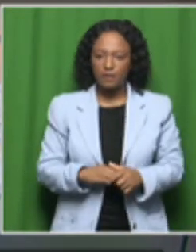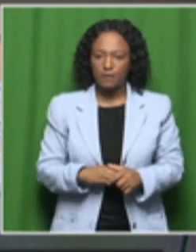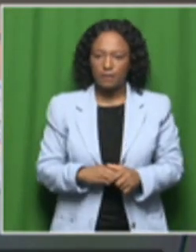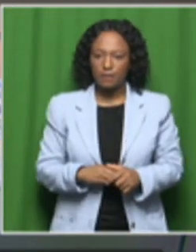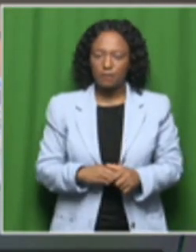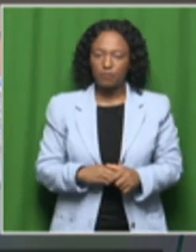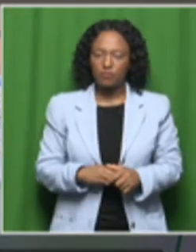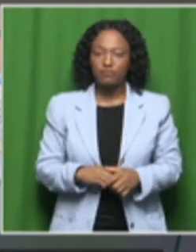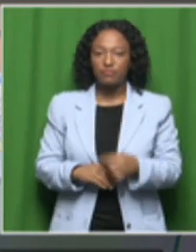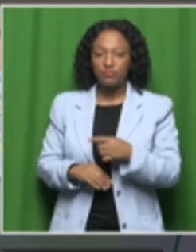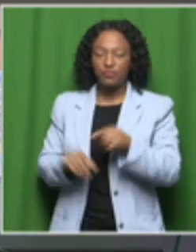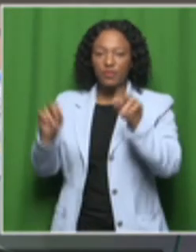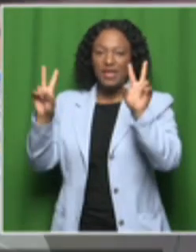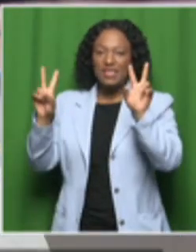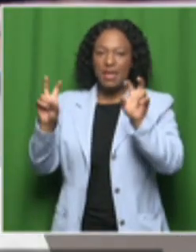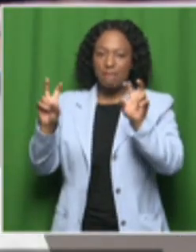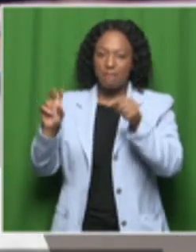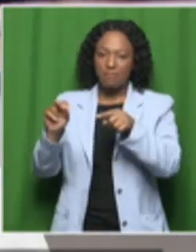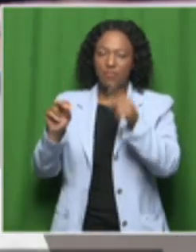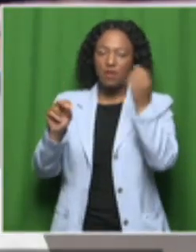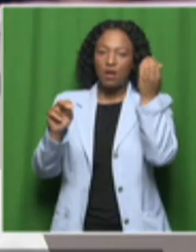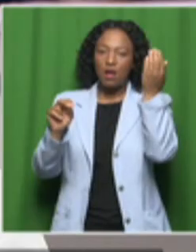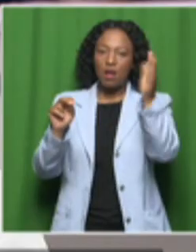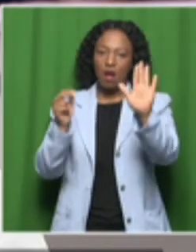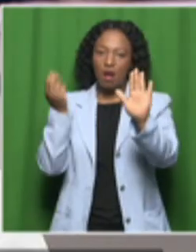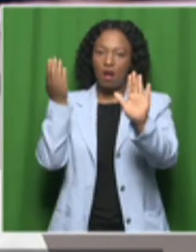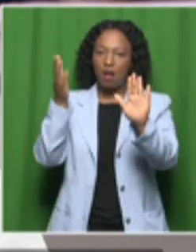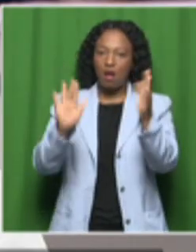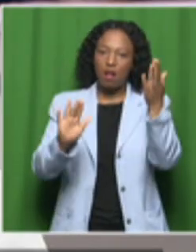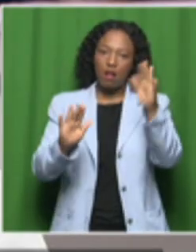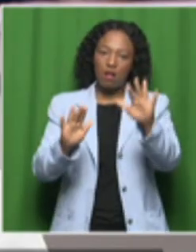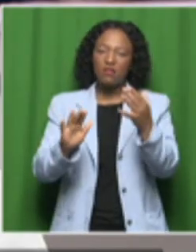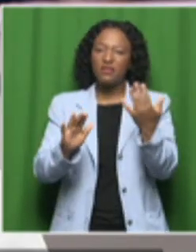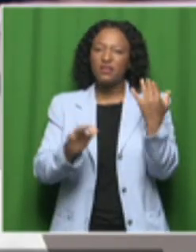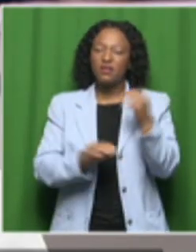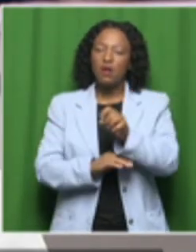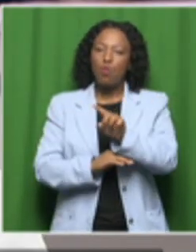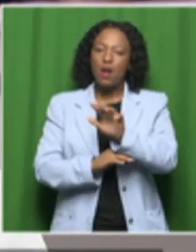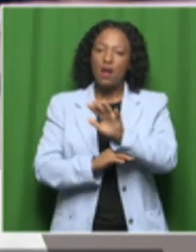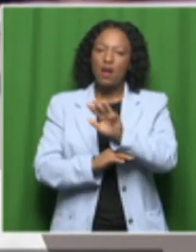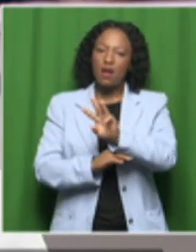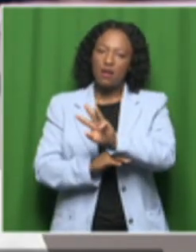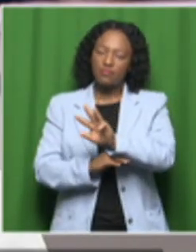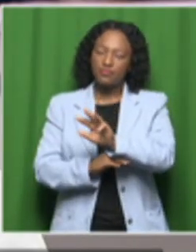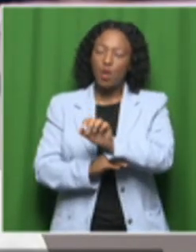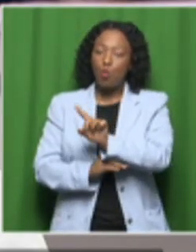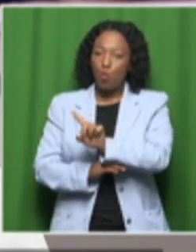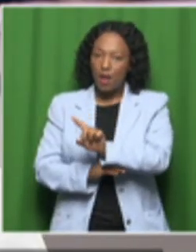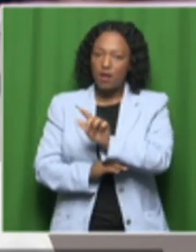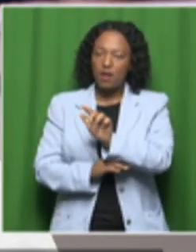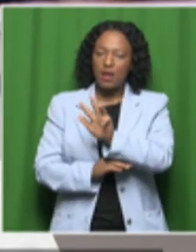the theme of the exhibition is influenced by the squatter movement of 1944 to